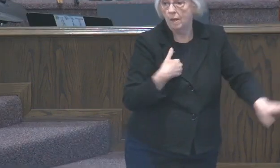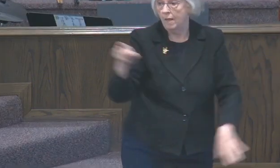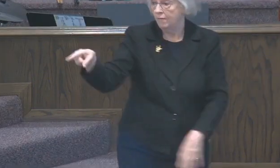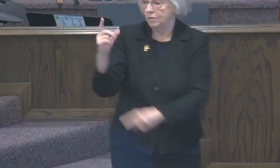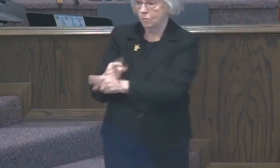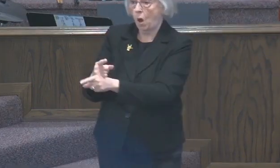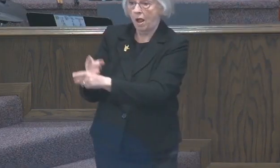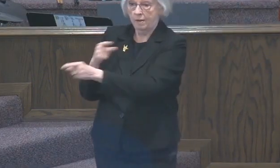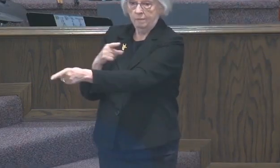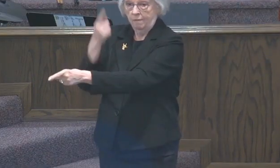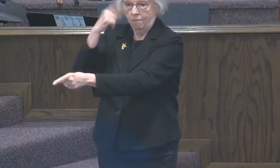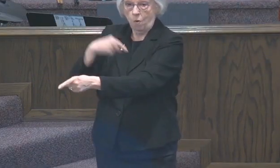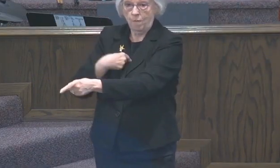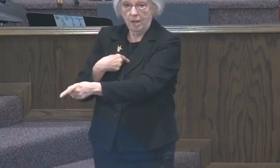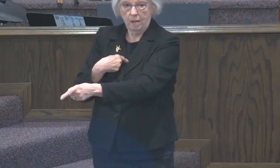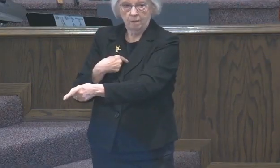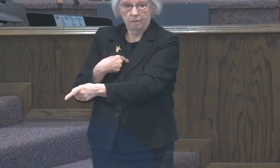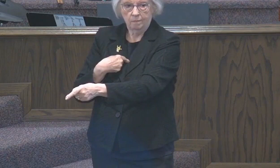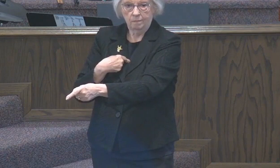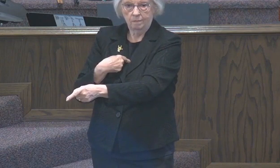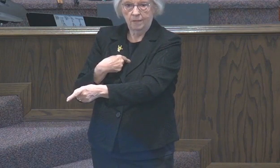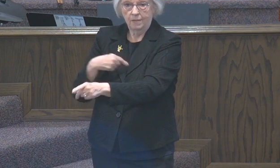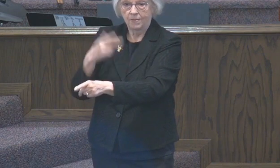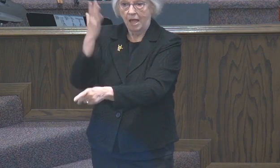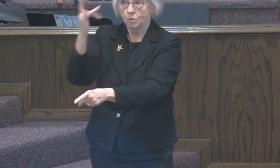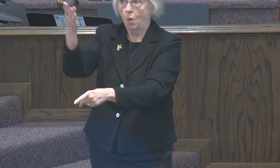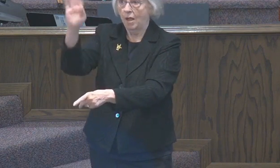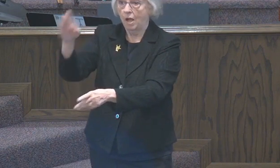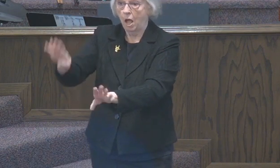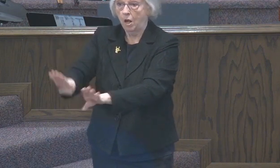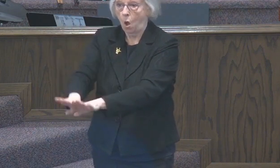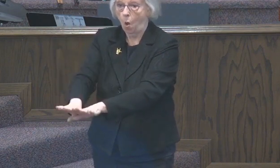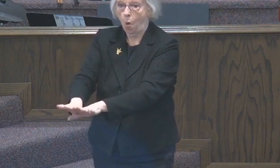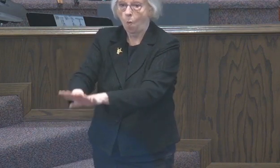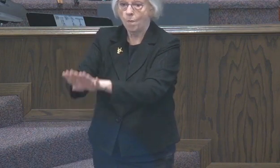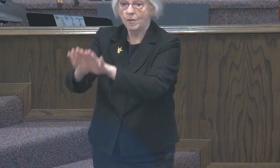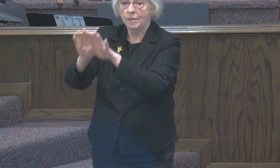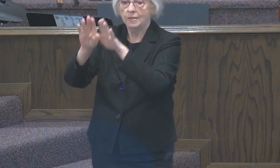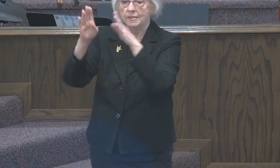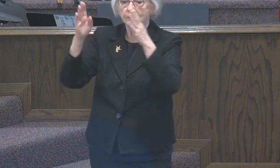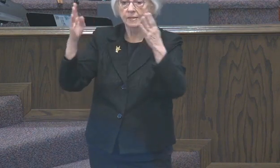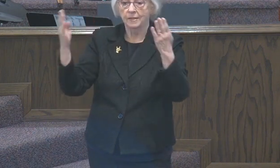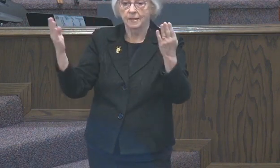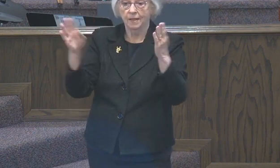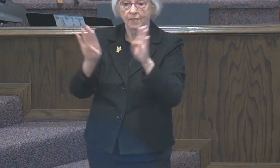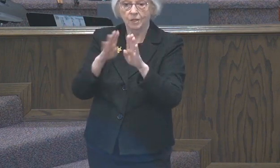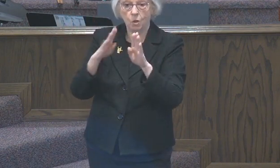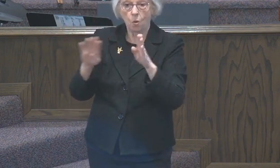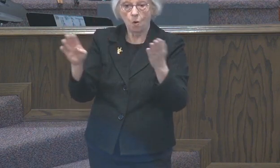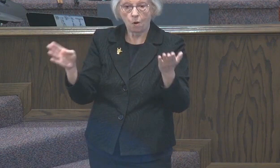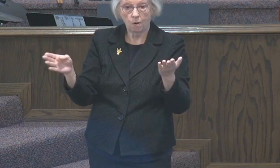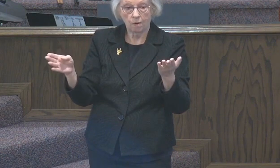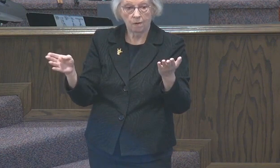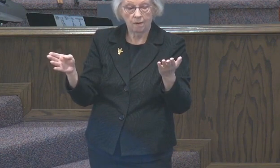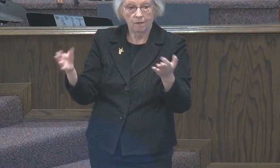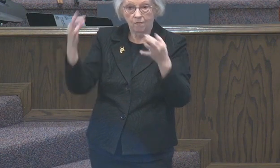Because I don't want to see the plank in my eye. I just want to look at the speck in yours. Right? I don't want to deal